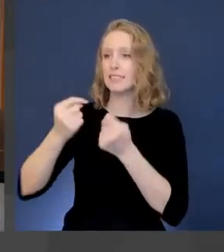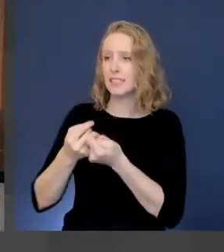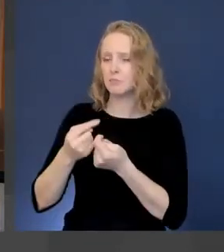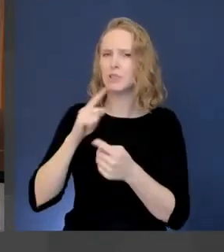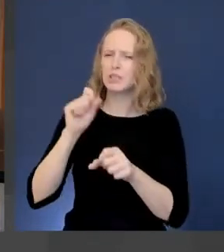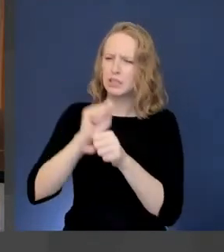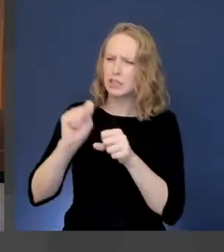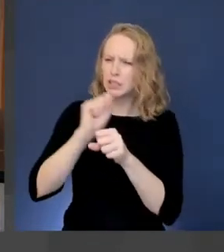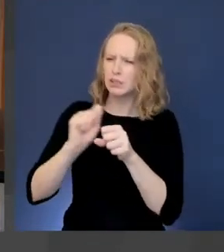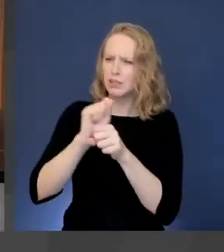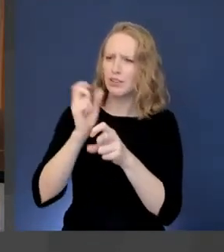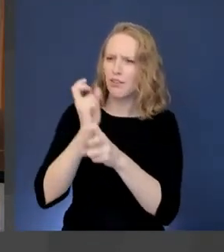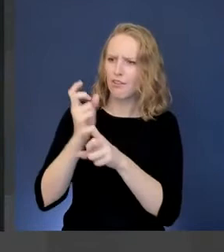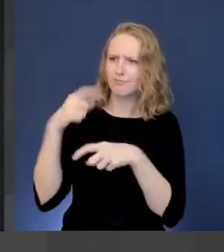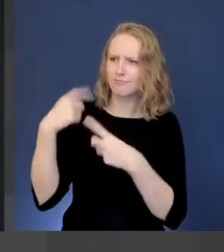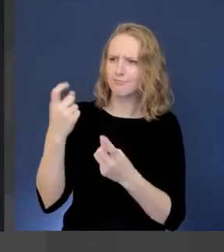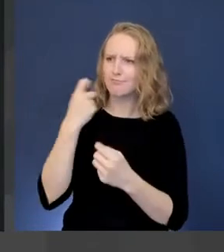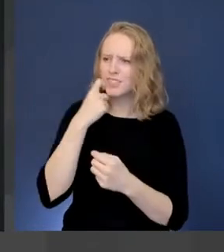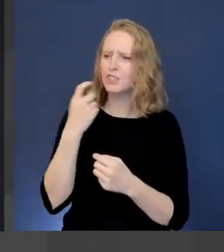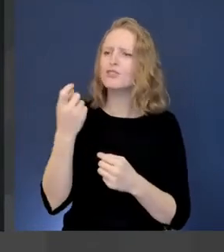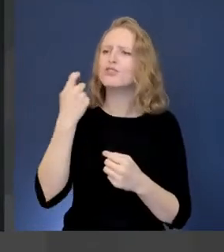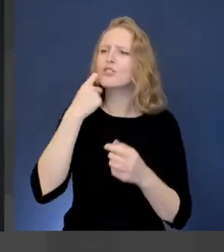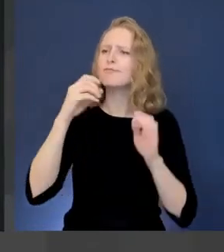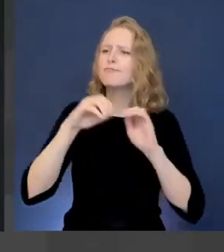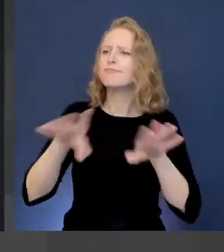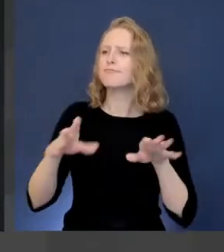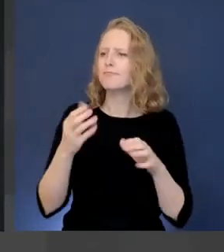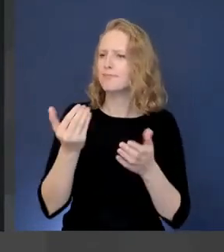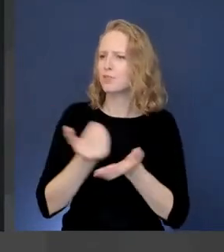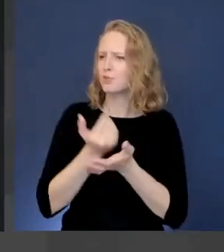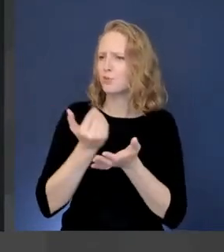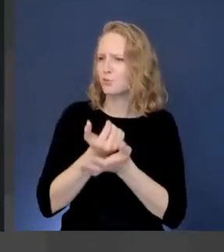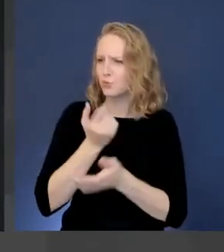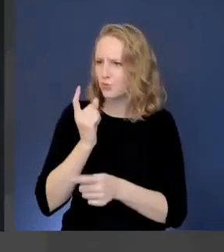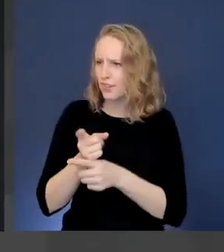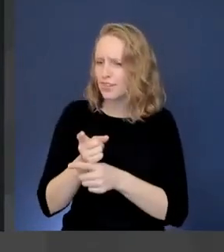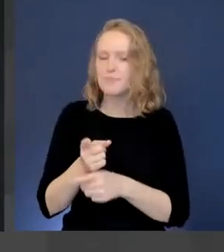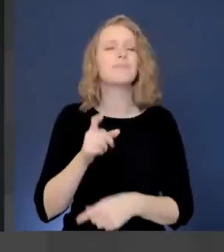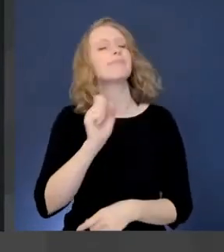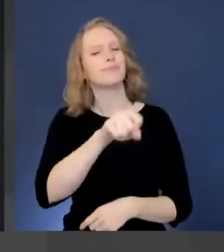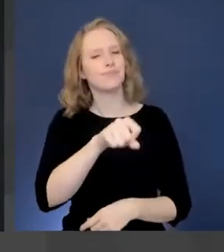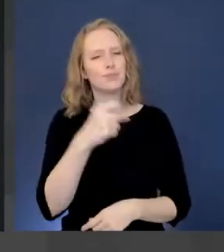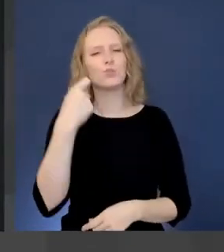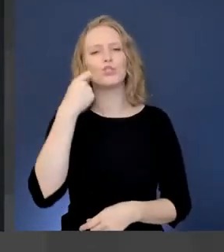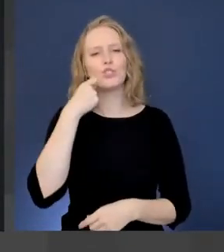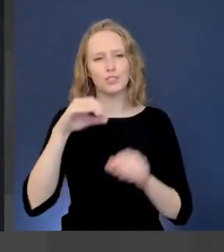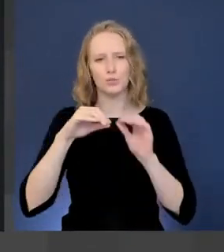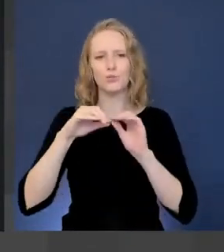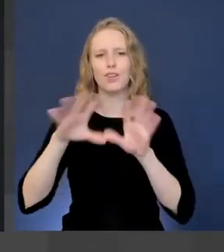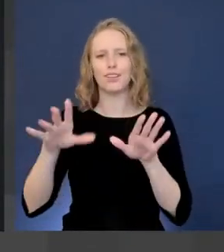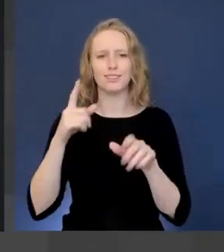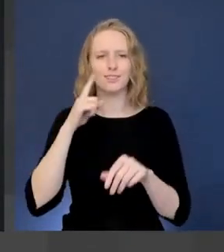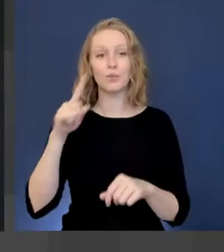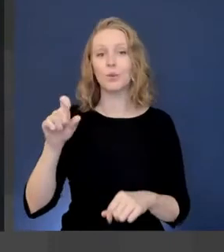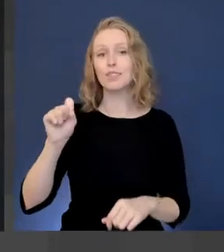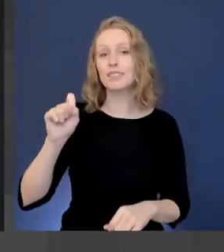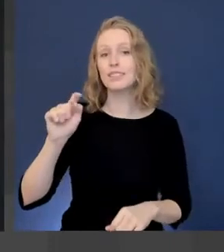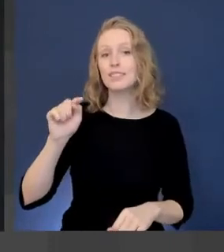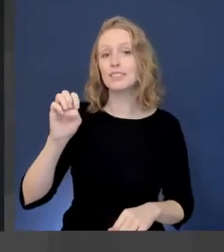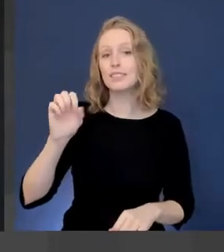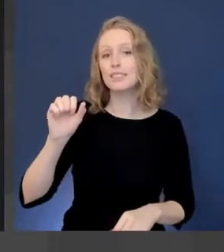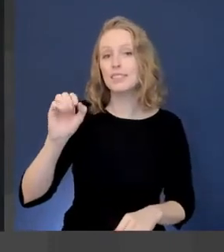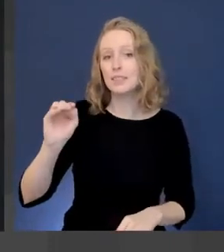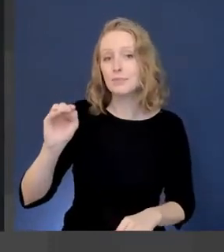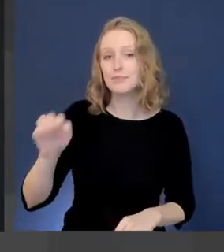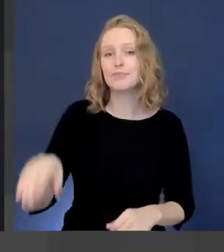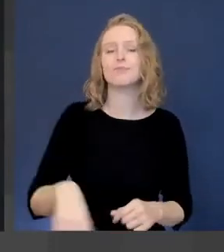cool releases. Yeah, it's been crazy. We recently released to Steam, and I did something that